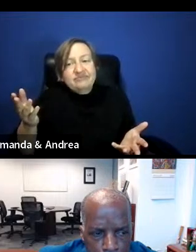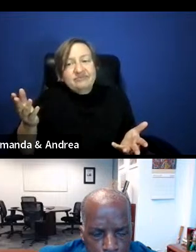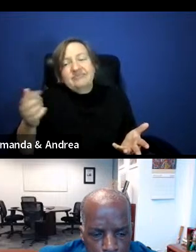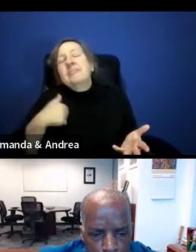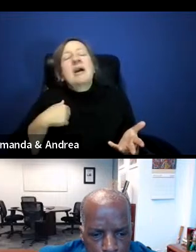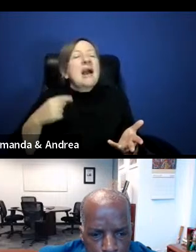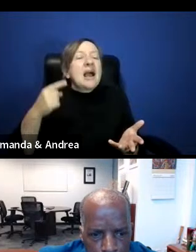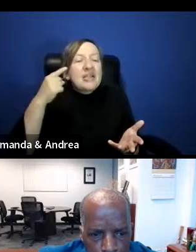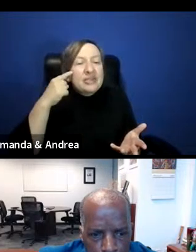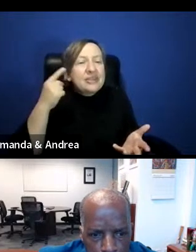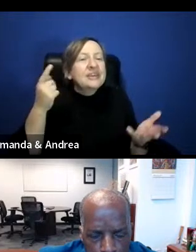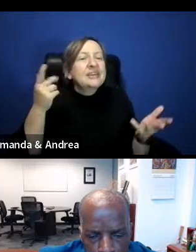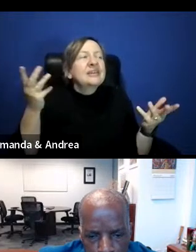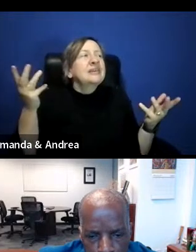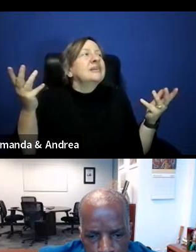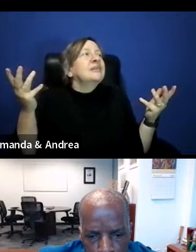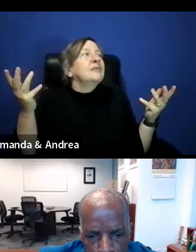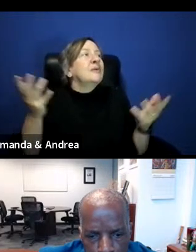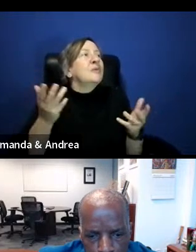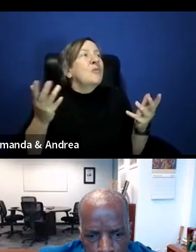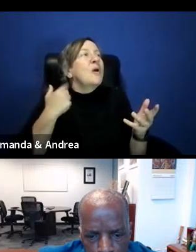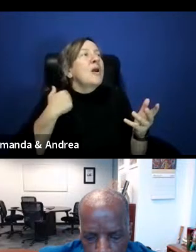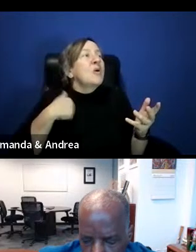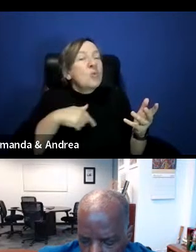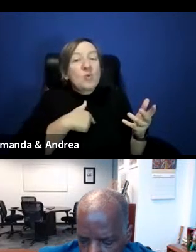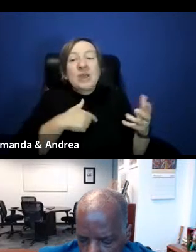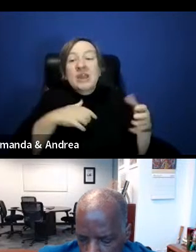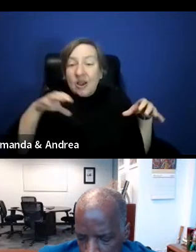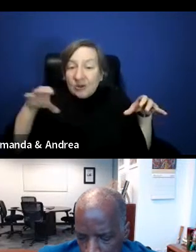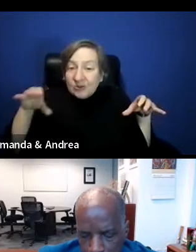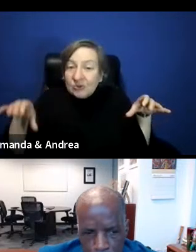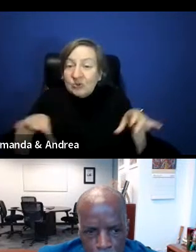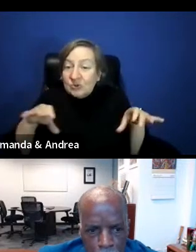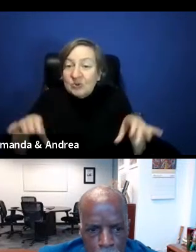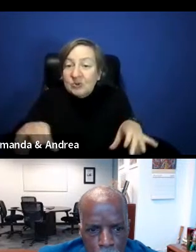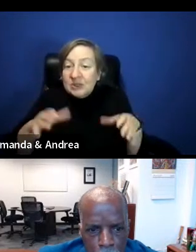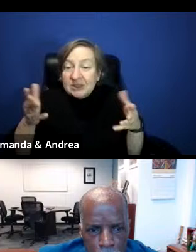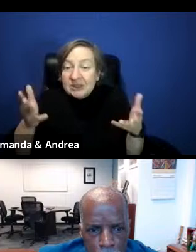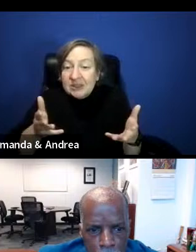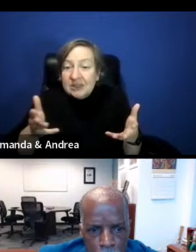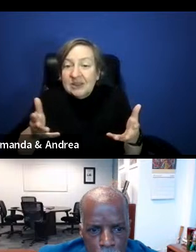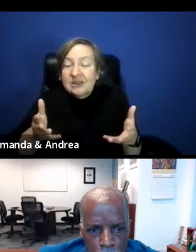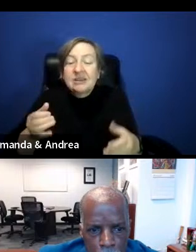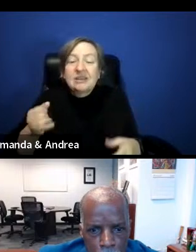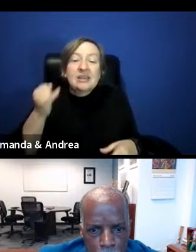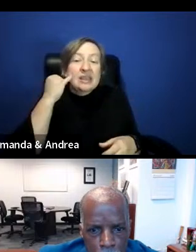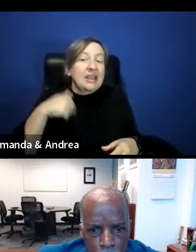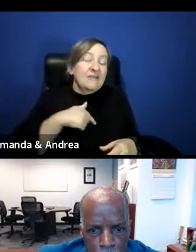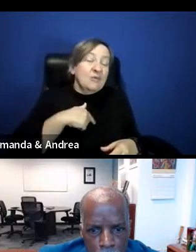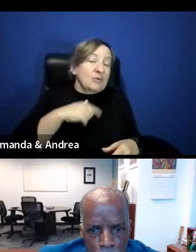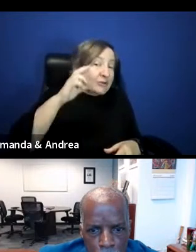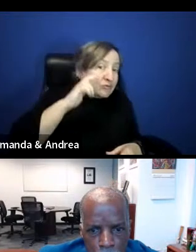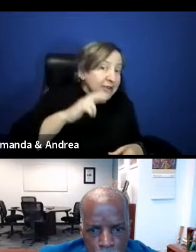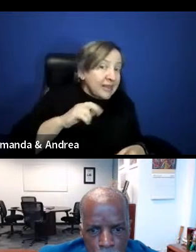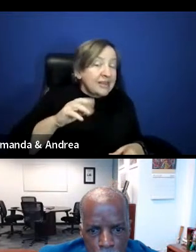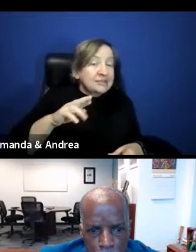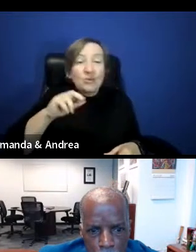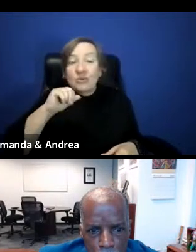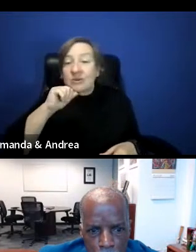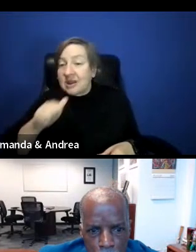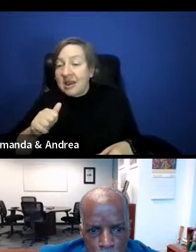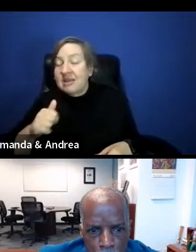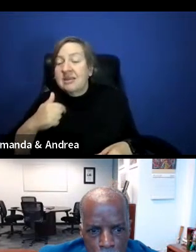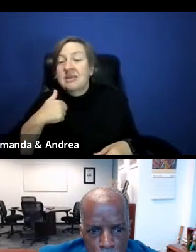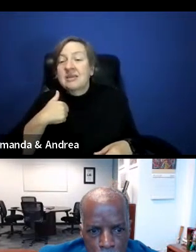what we are all doing, whether we know it or not, is